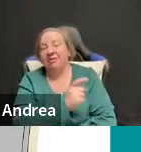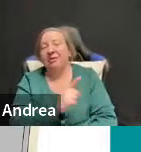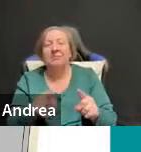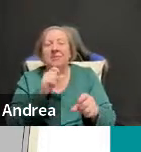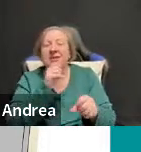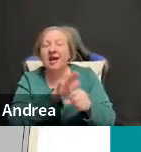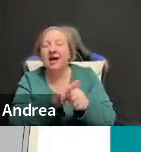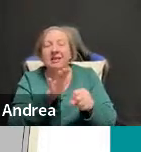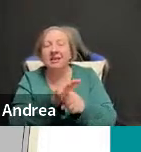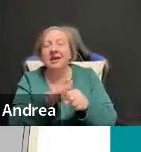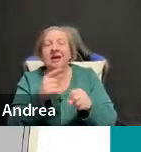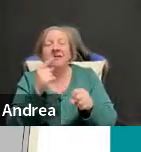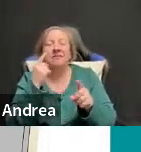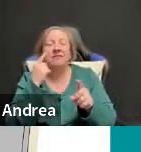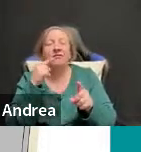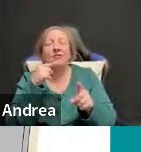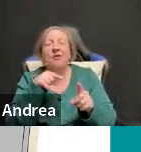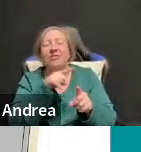space for them to